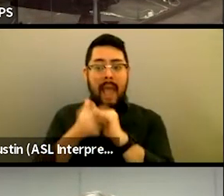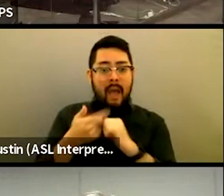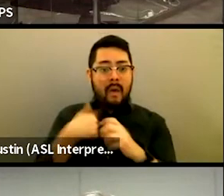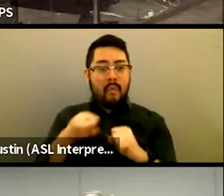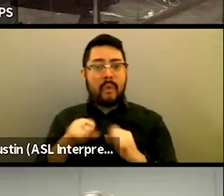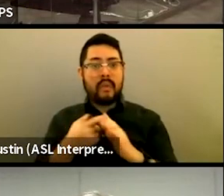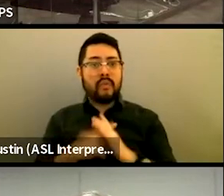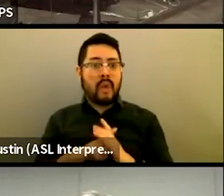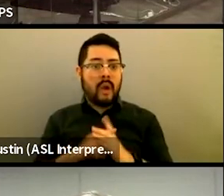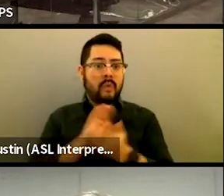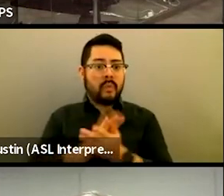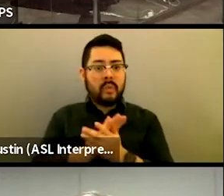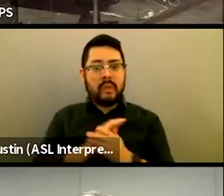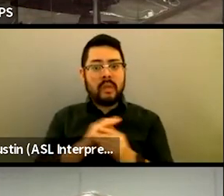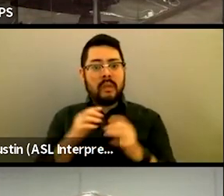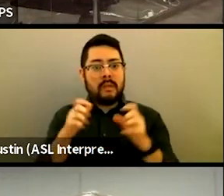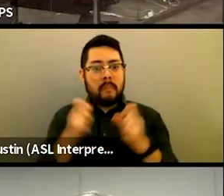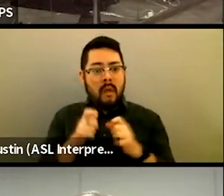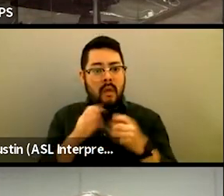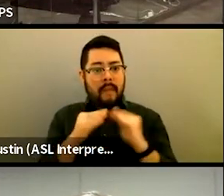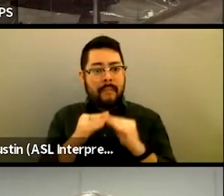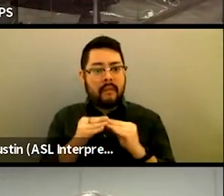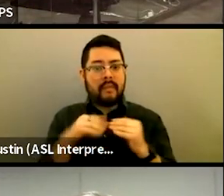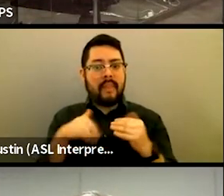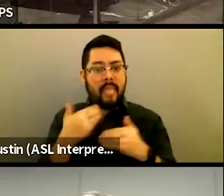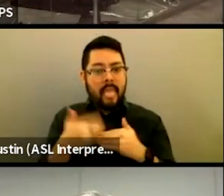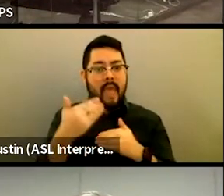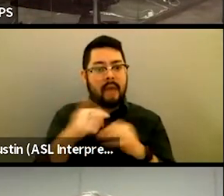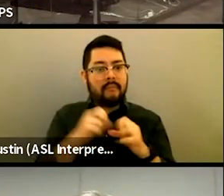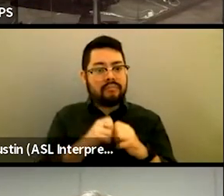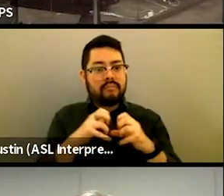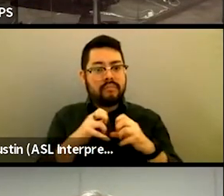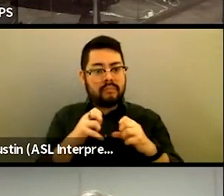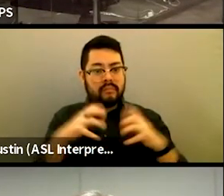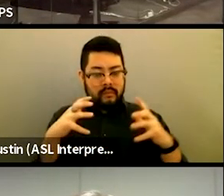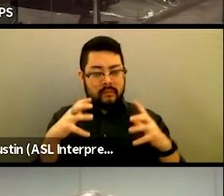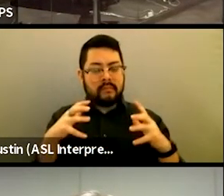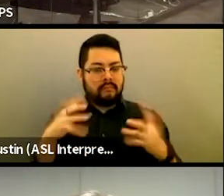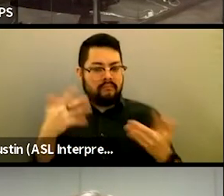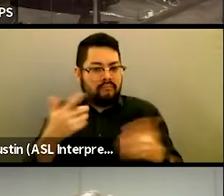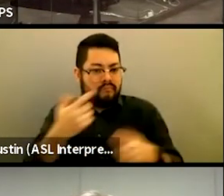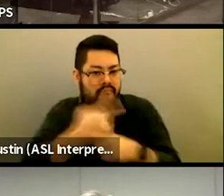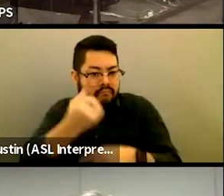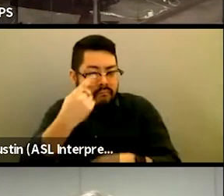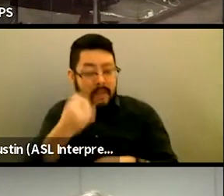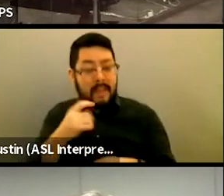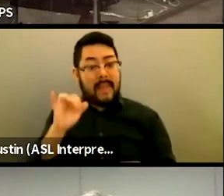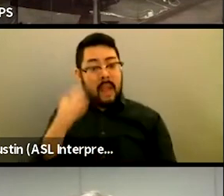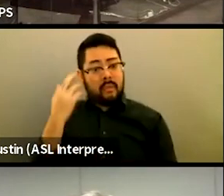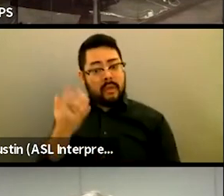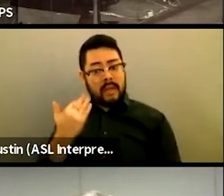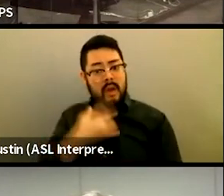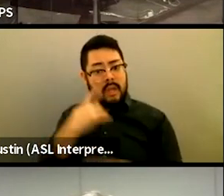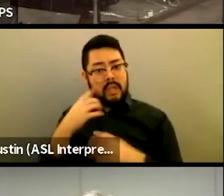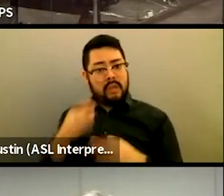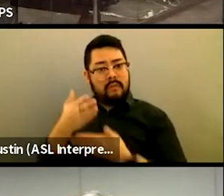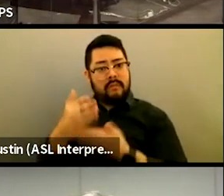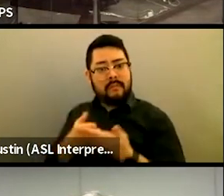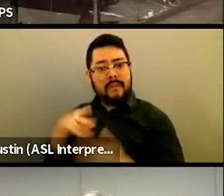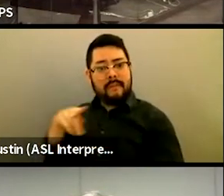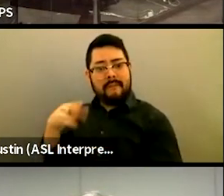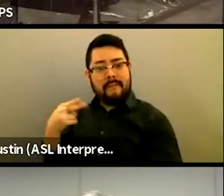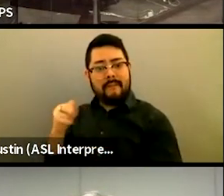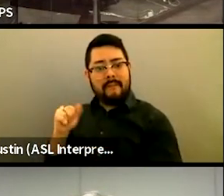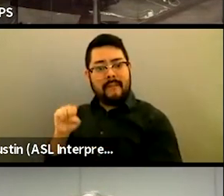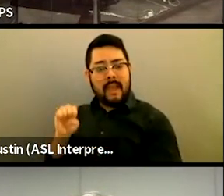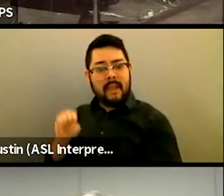smaller groups is something that makes a lot of sense, which is why we've done a phased in approach. There has not been any attention given to the fact that